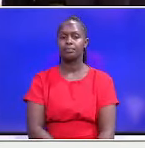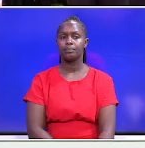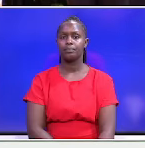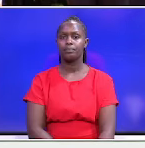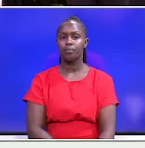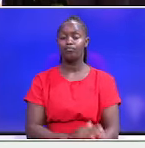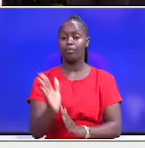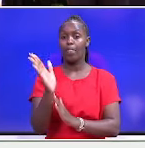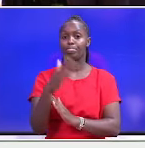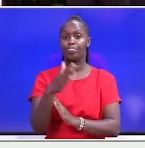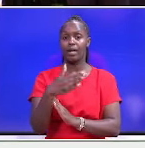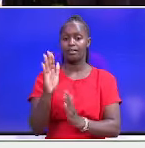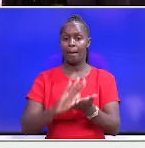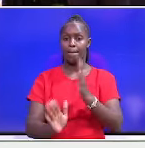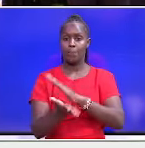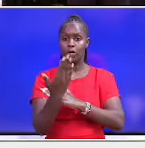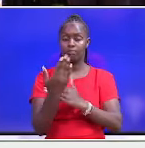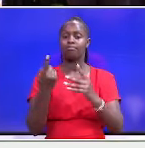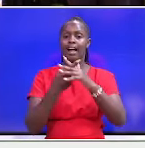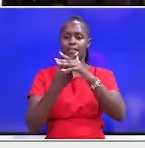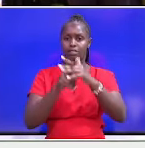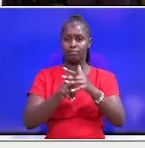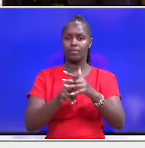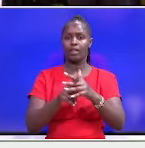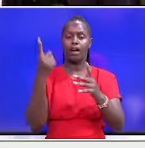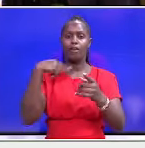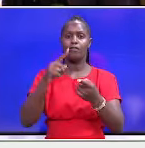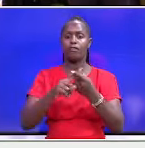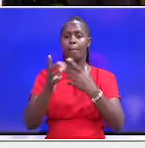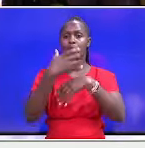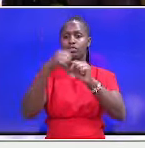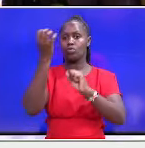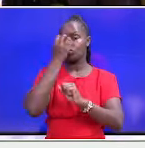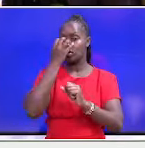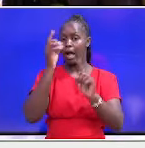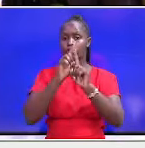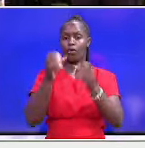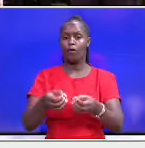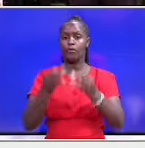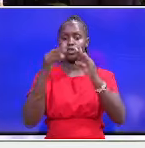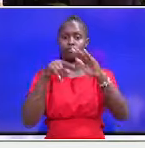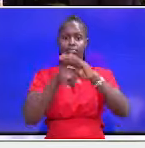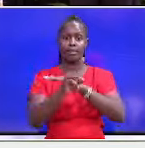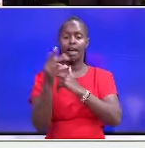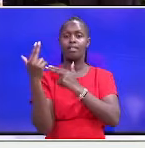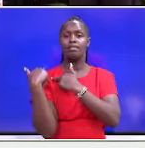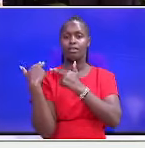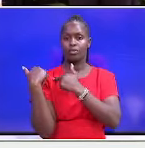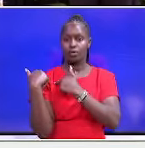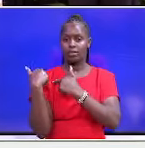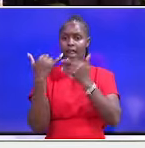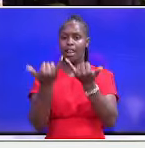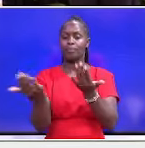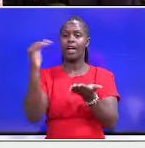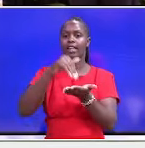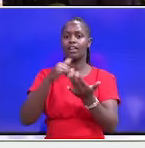Thursday morning marked the beginning of a new chapter for President Ruto's cabinet as they officially assumed their roles. Ruto's government is once again striving to